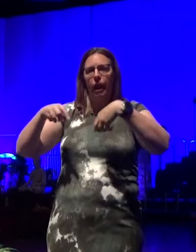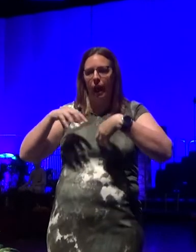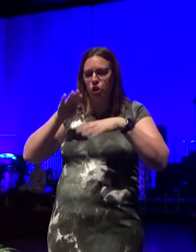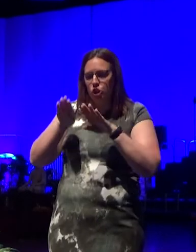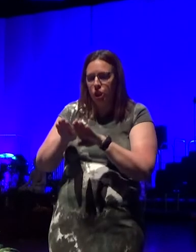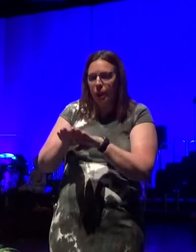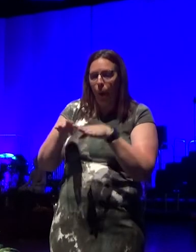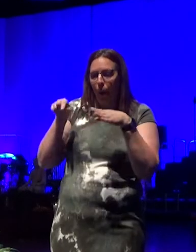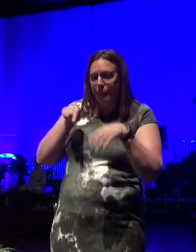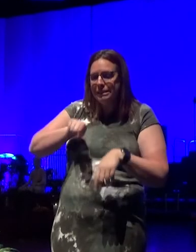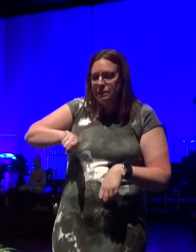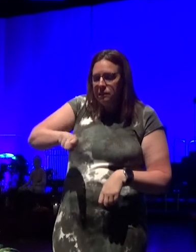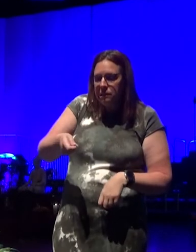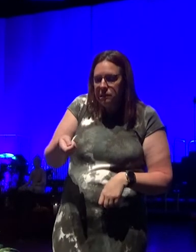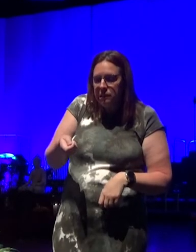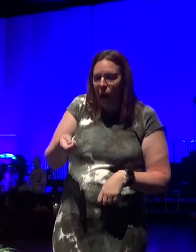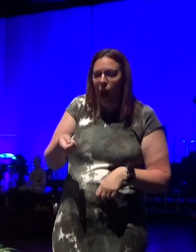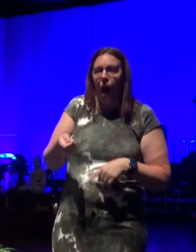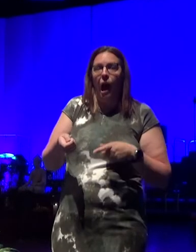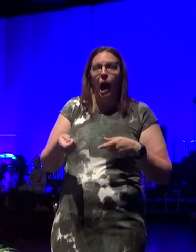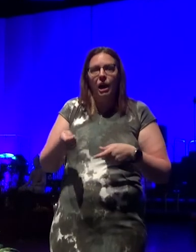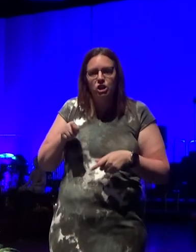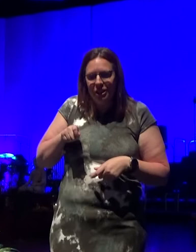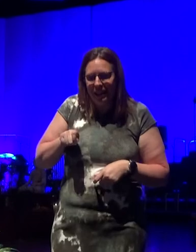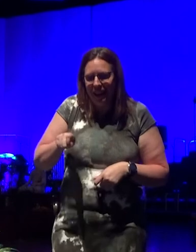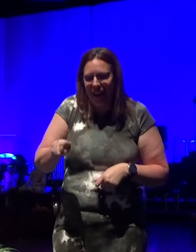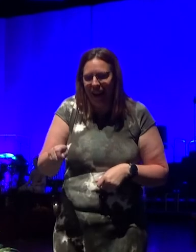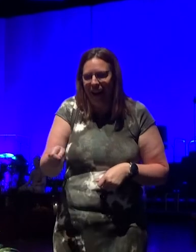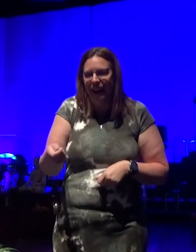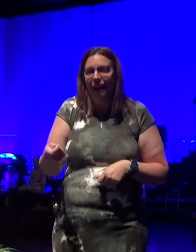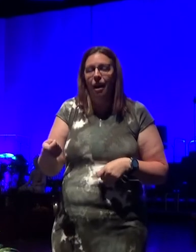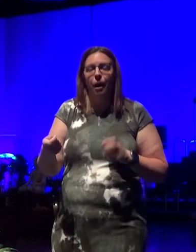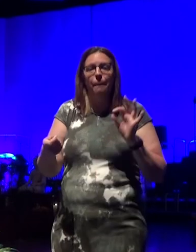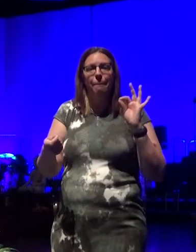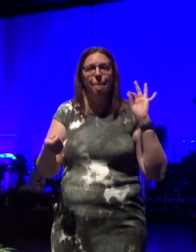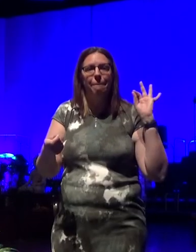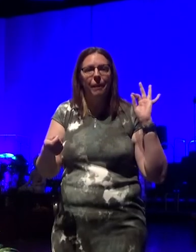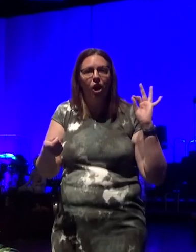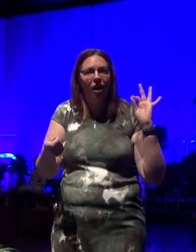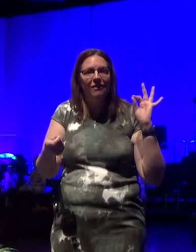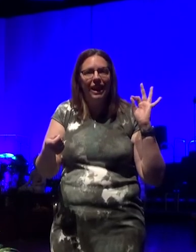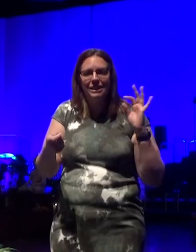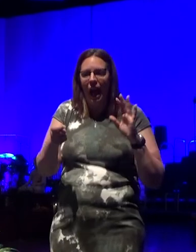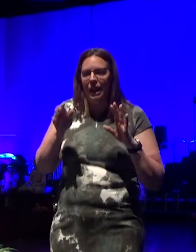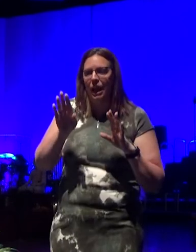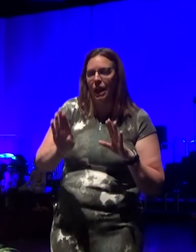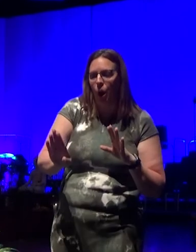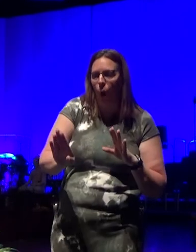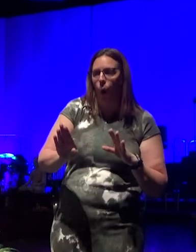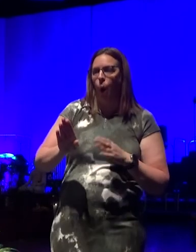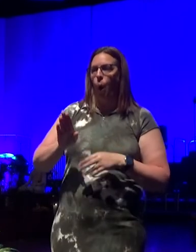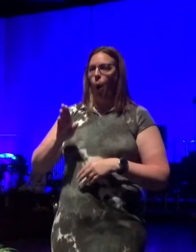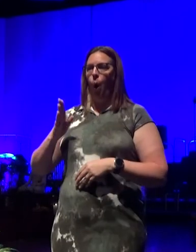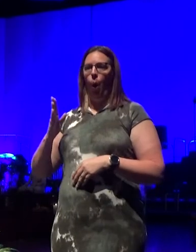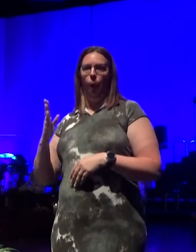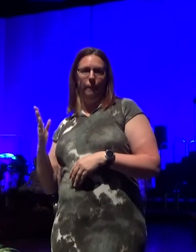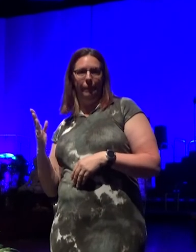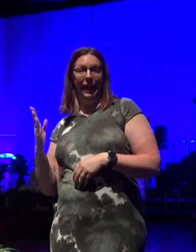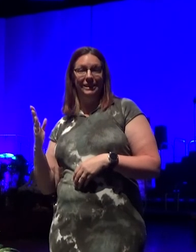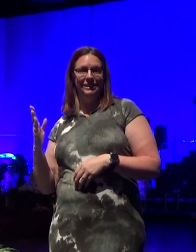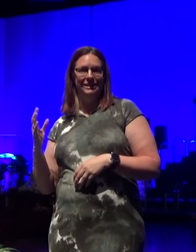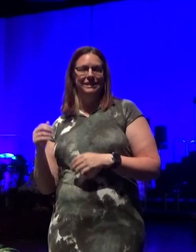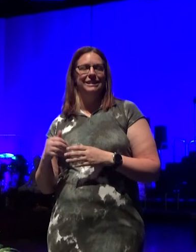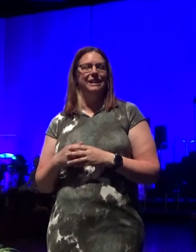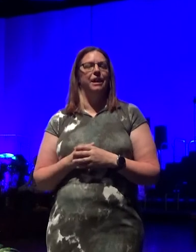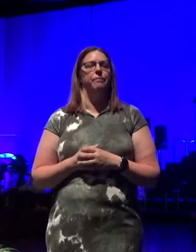there's a keyhole there, and she sticks it in, and it fits. And it opens. It's another powerful lesson about